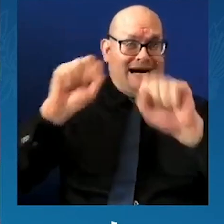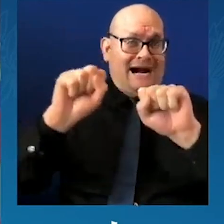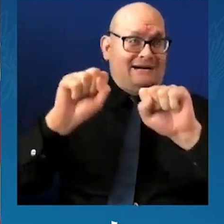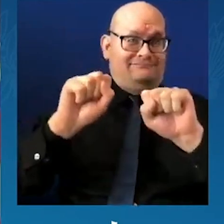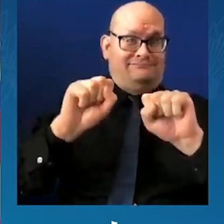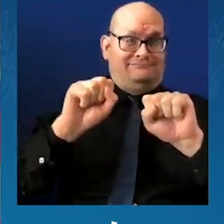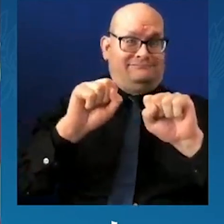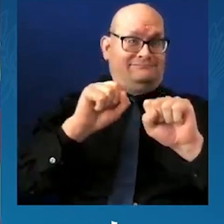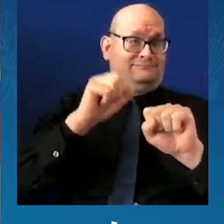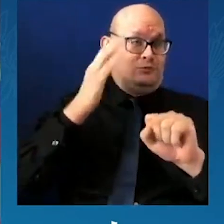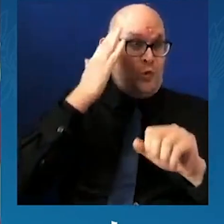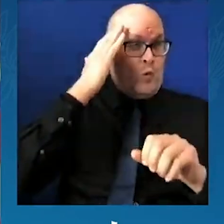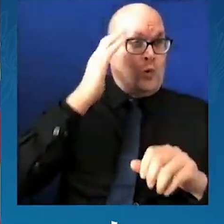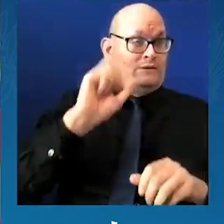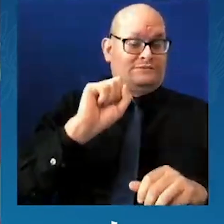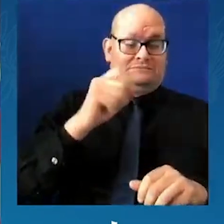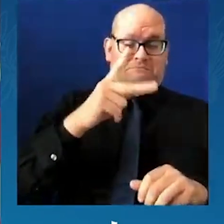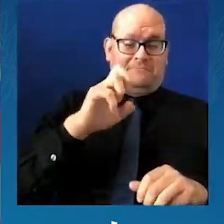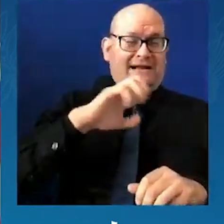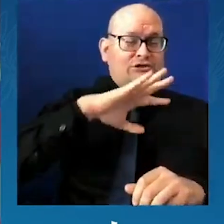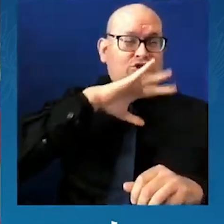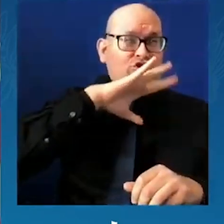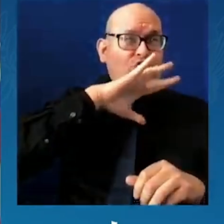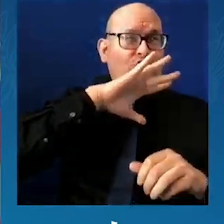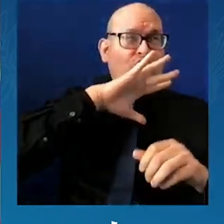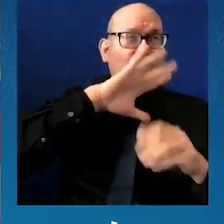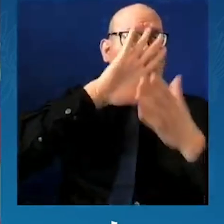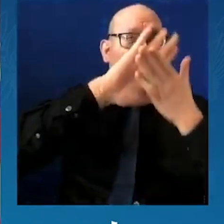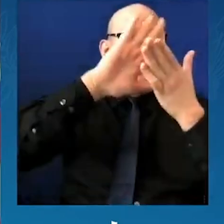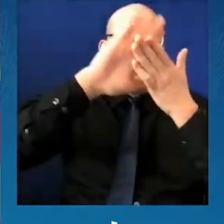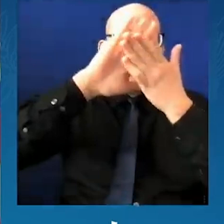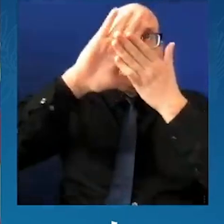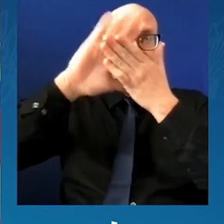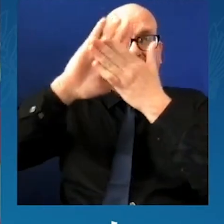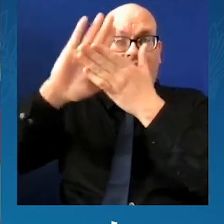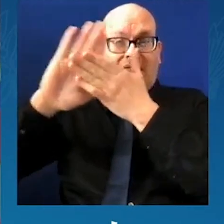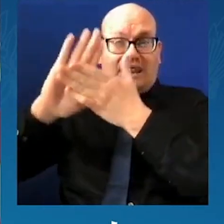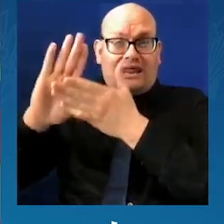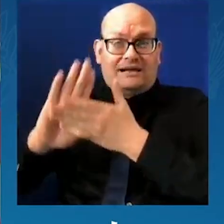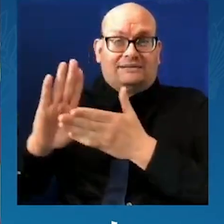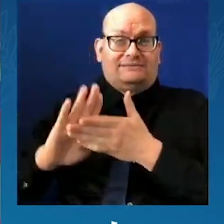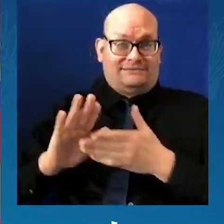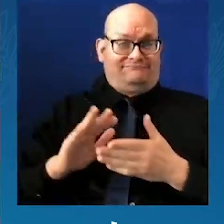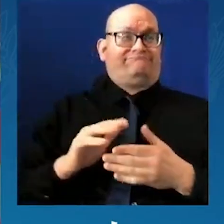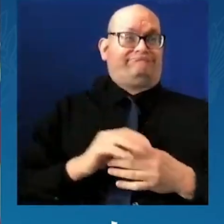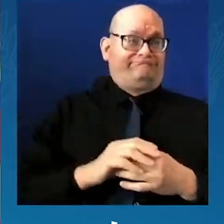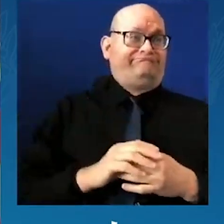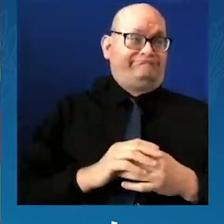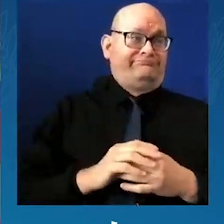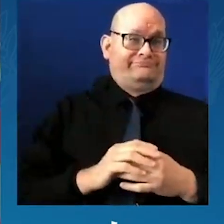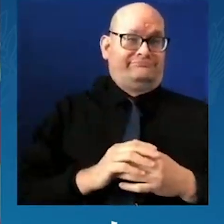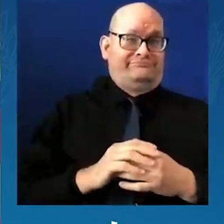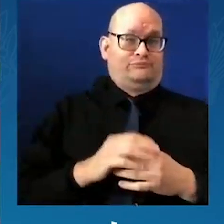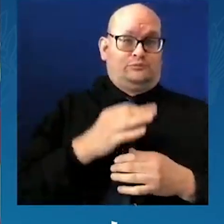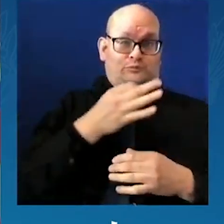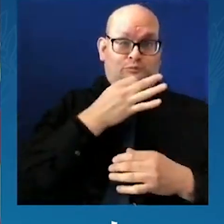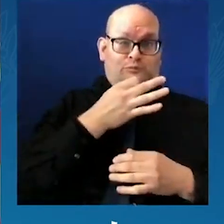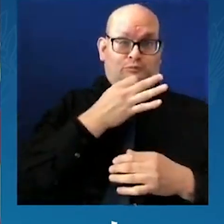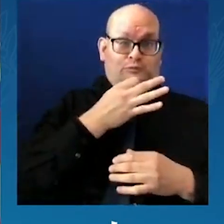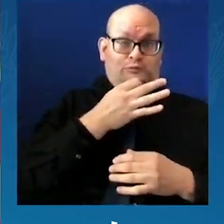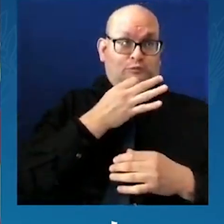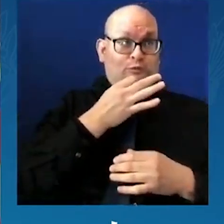space stations. And soon, they will be able to repair and even build